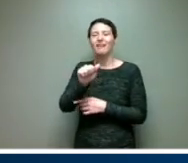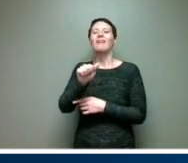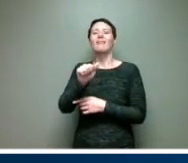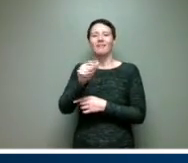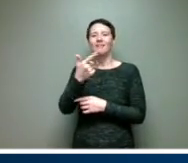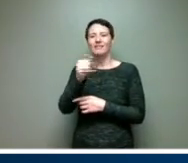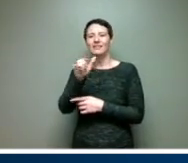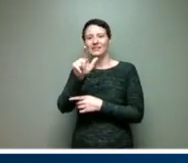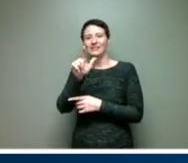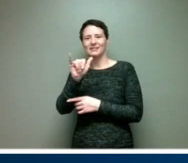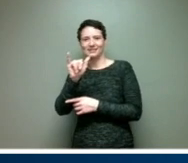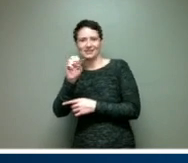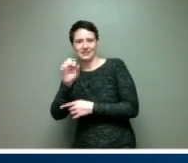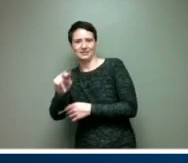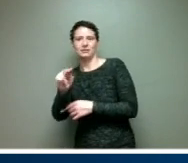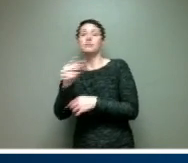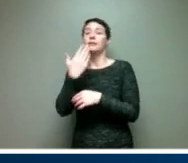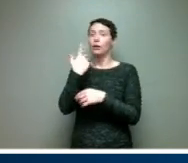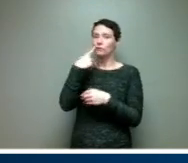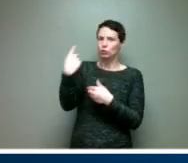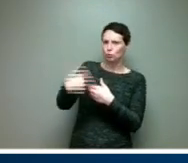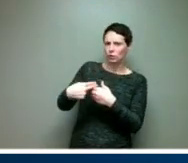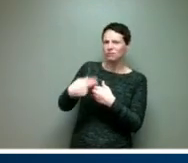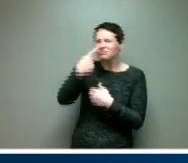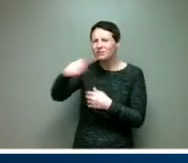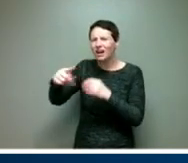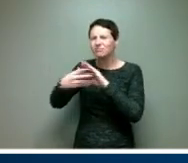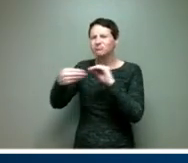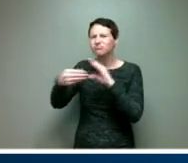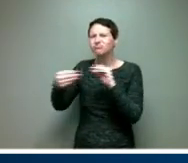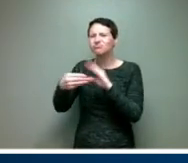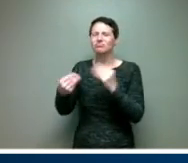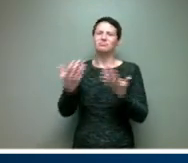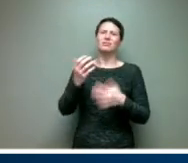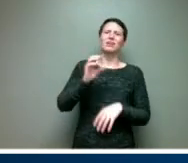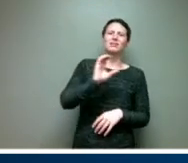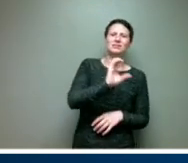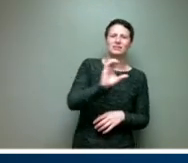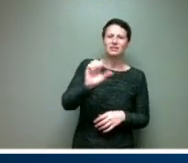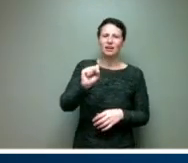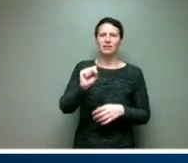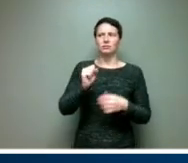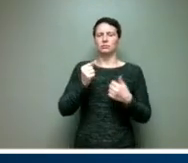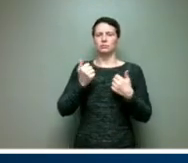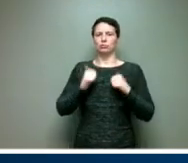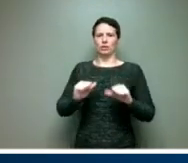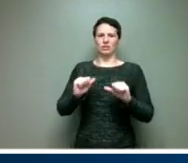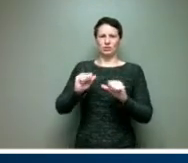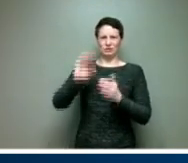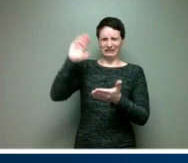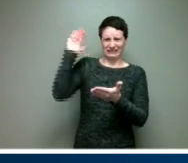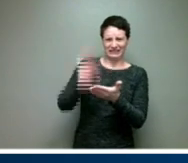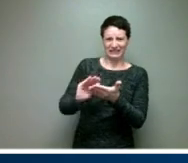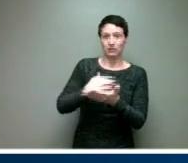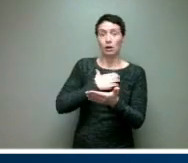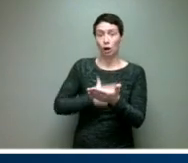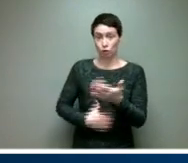with the families watching right now how the district is helping to fight hunger among its students in this unique time?